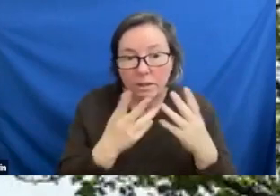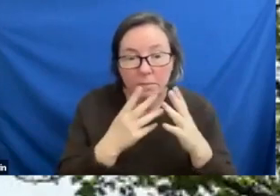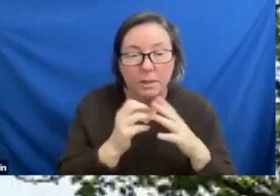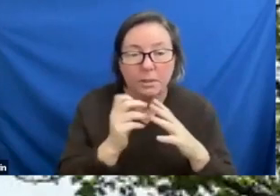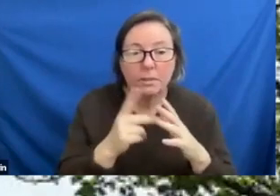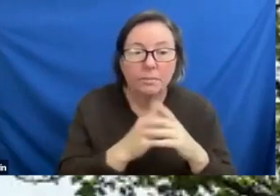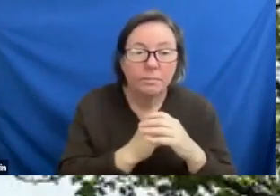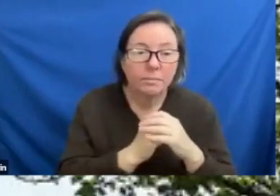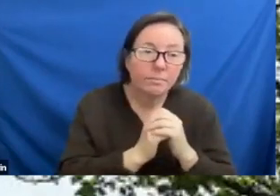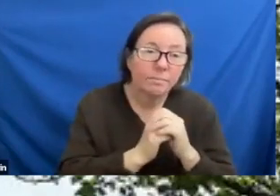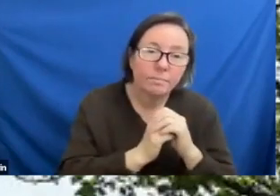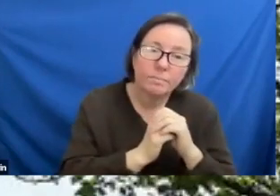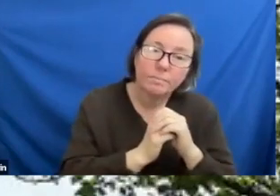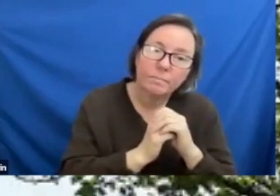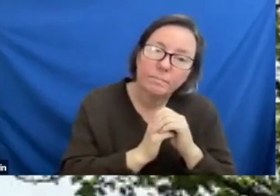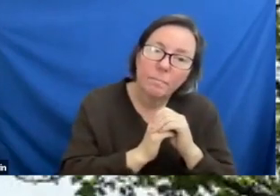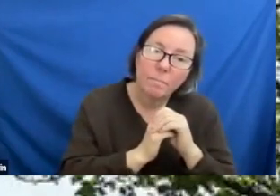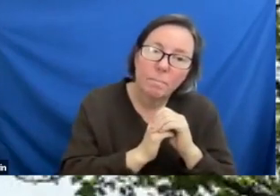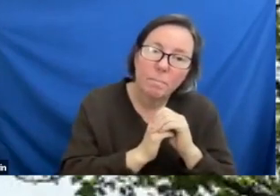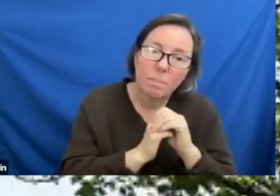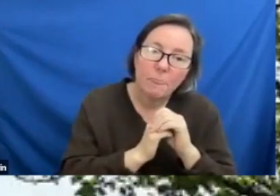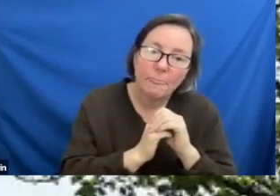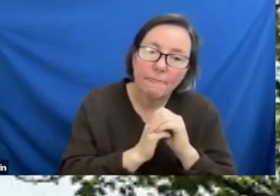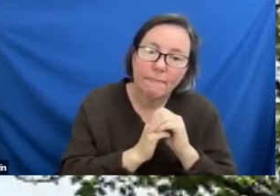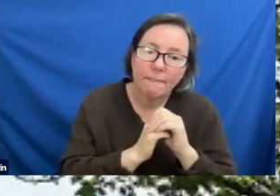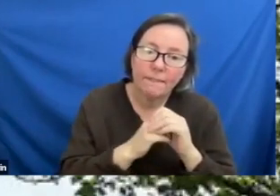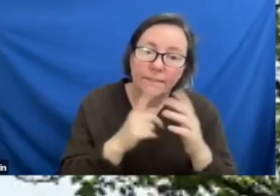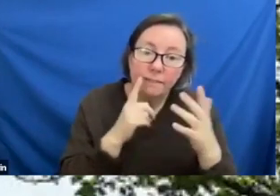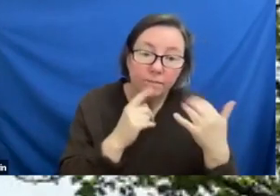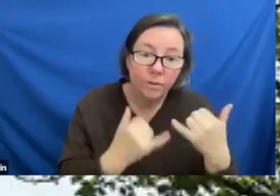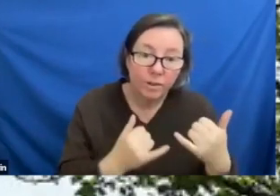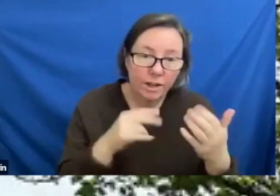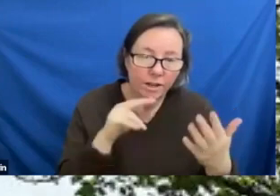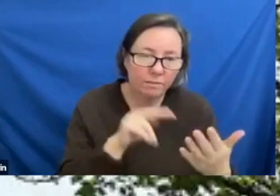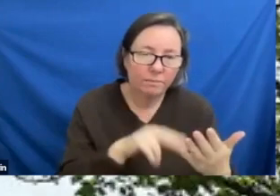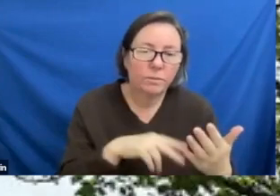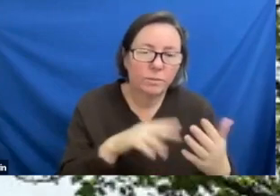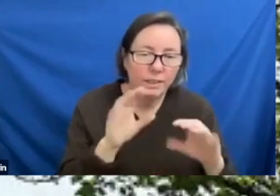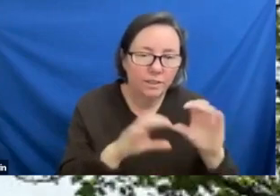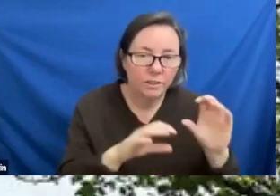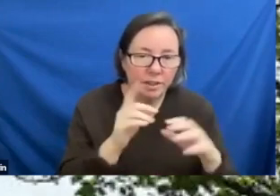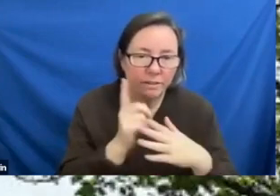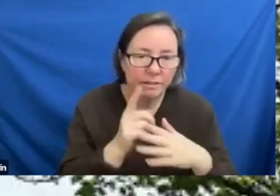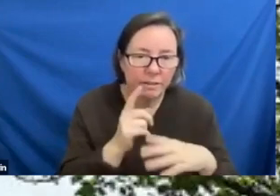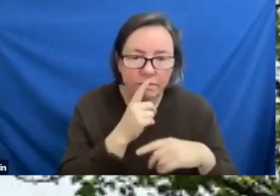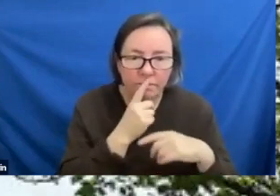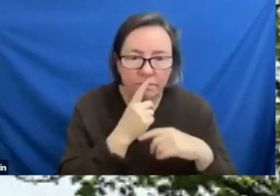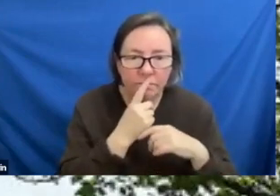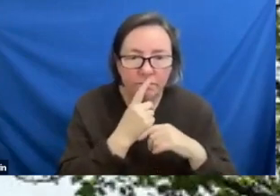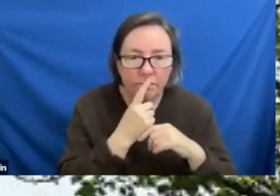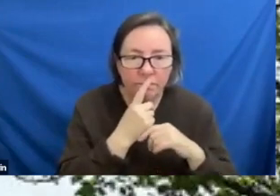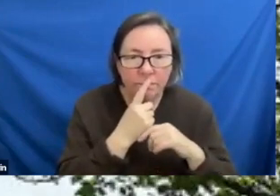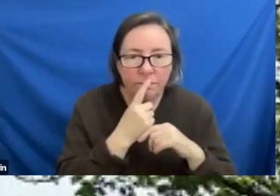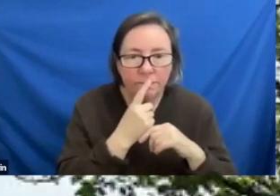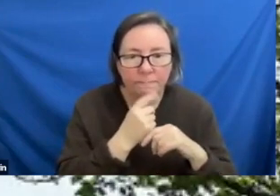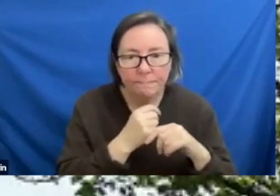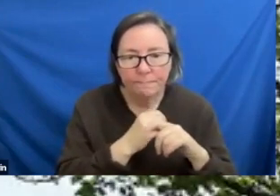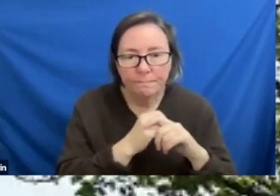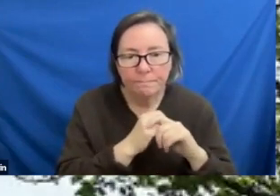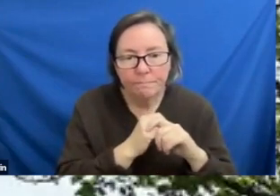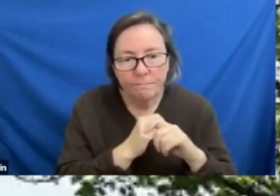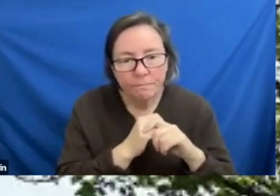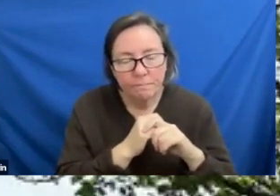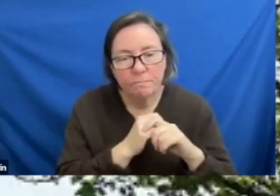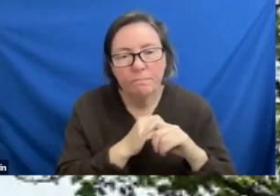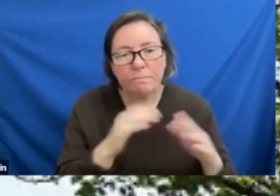would like to raise their hand and speak again, feel free to. But let me just jump into the chat now and read some of the questions and comments. So